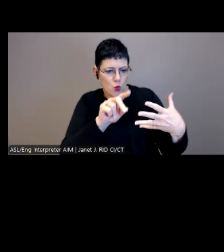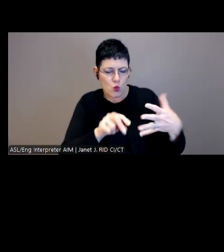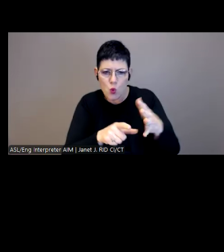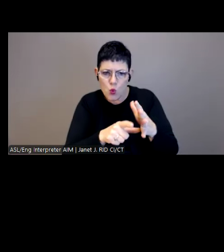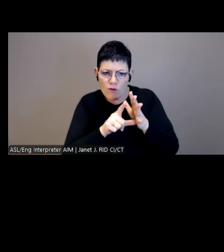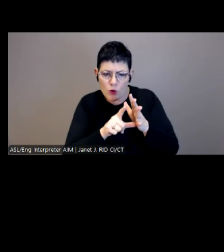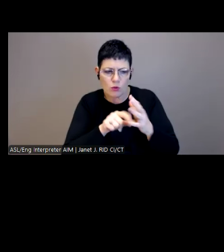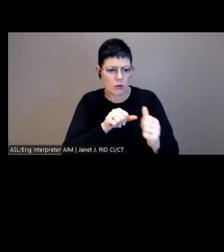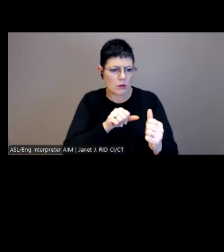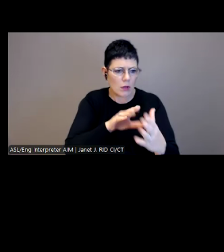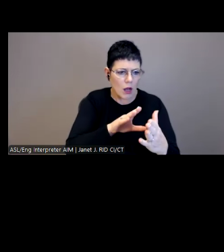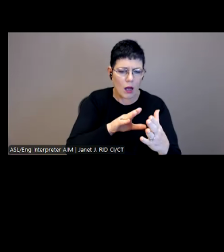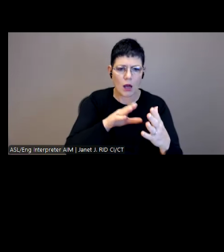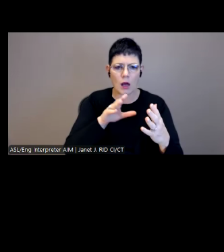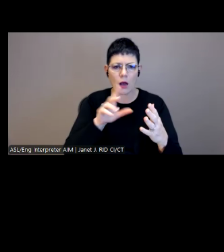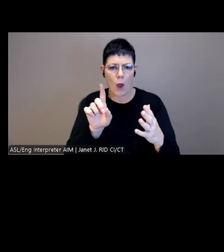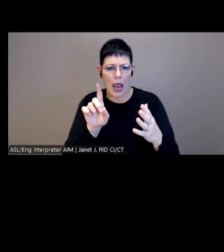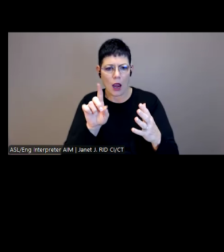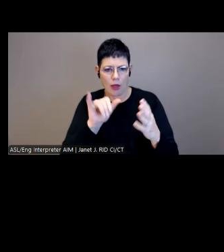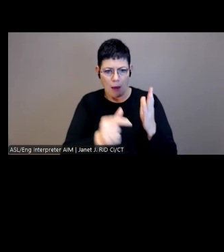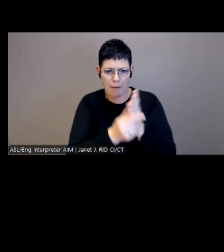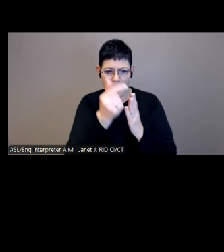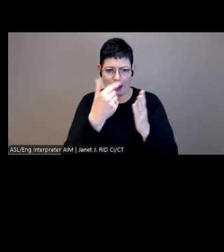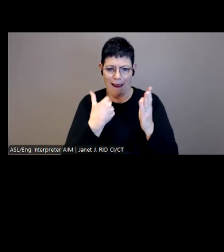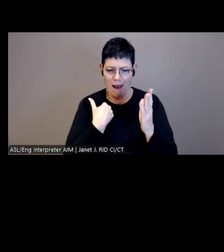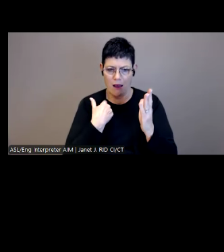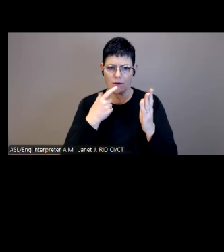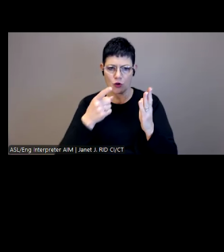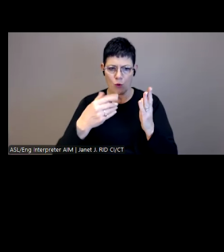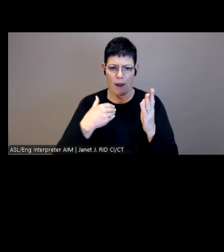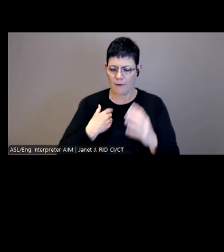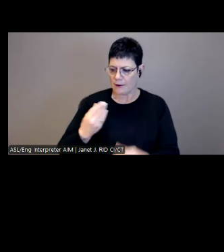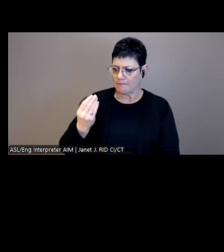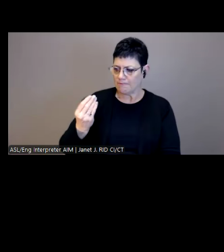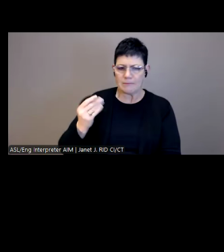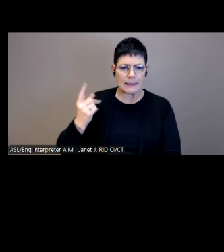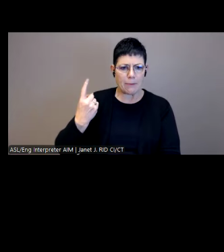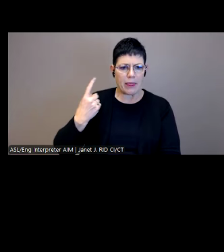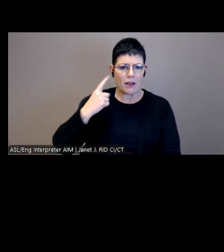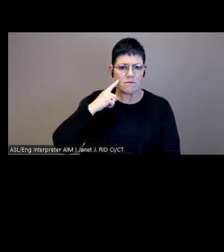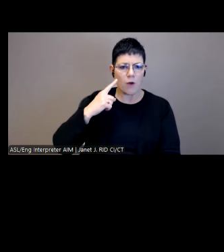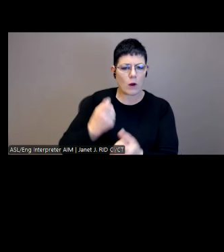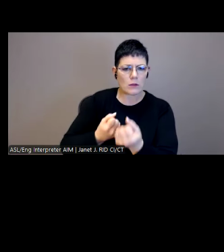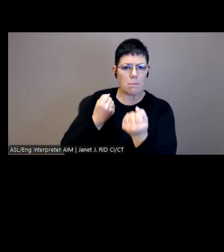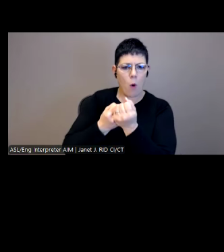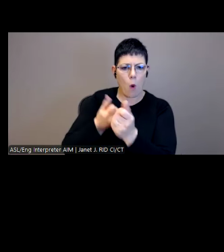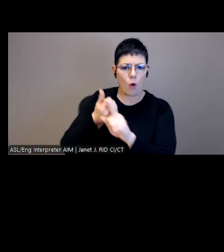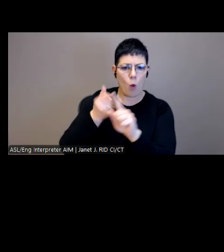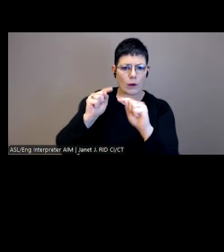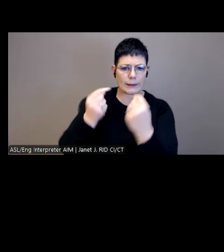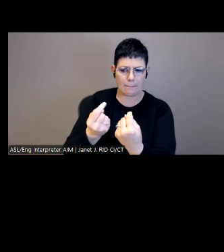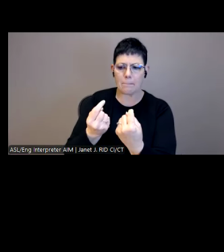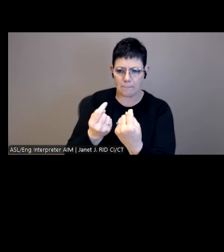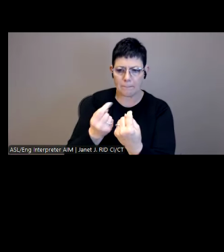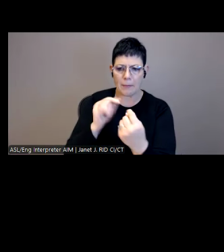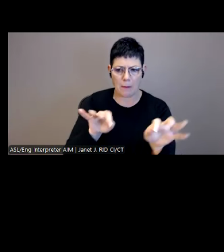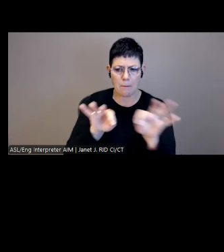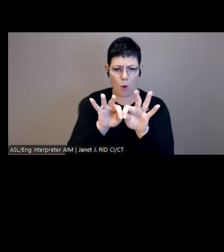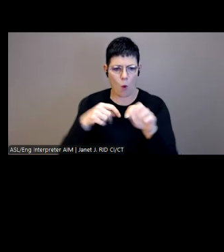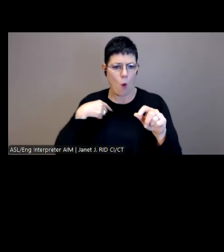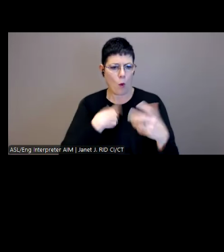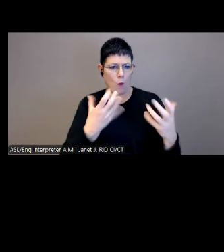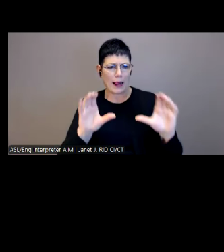strategies outlined in the change package, your team will have the necessary support to make it meaningful. And we are here to listen as